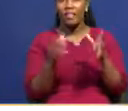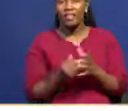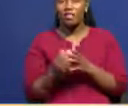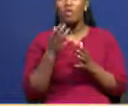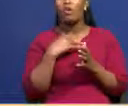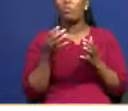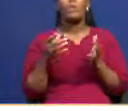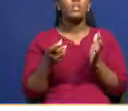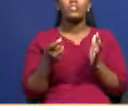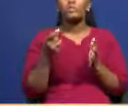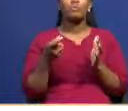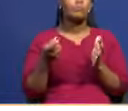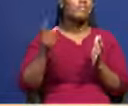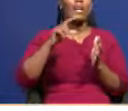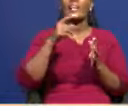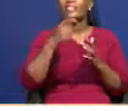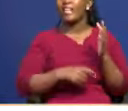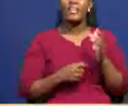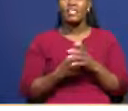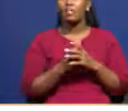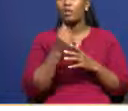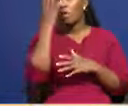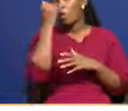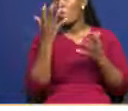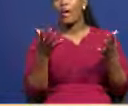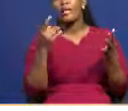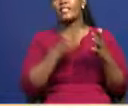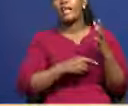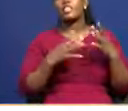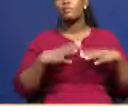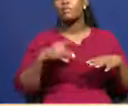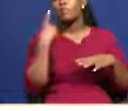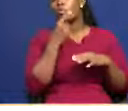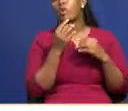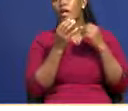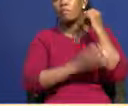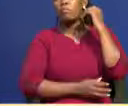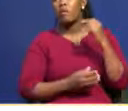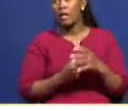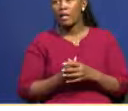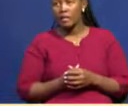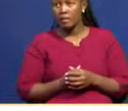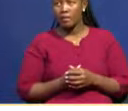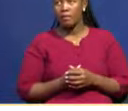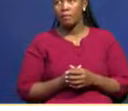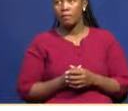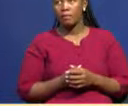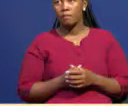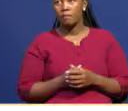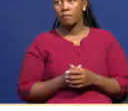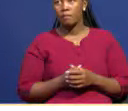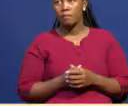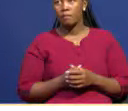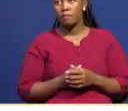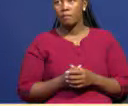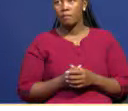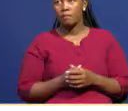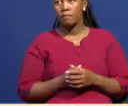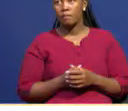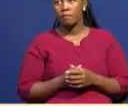nini unanyonga hapo? Already unaumiza mtu mwenye ameumia na kitu ya kutoa. It is moved from taxes.